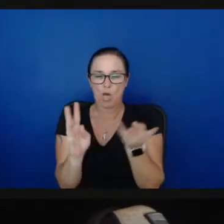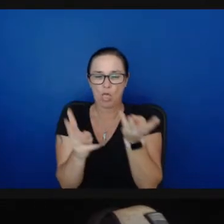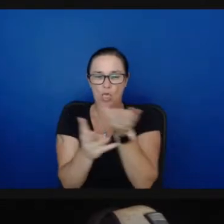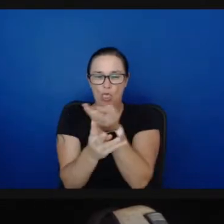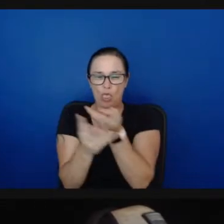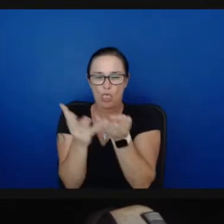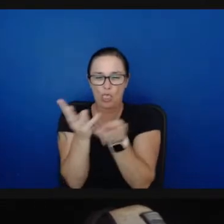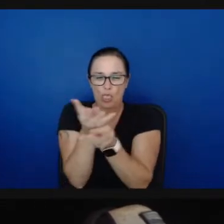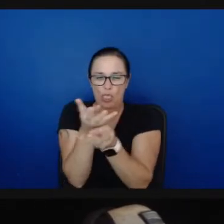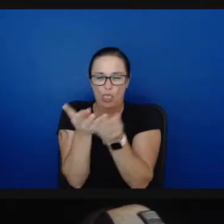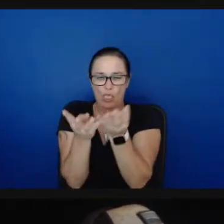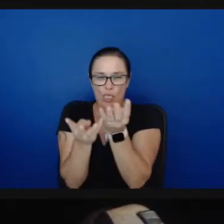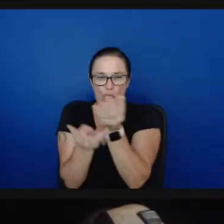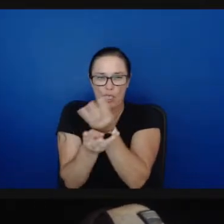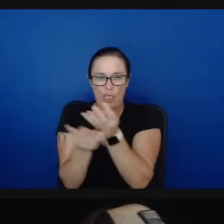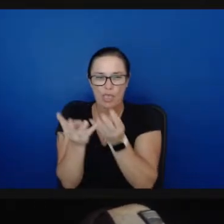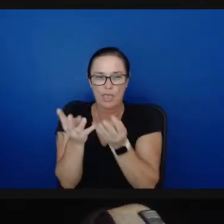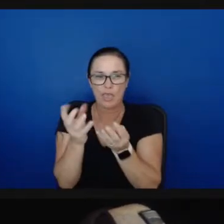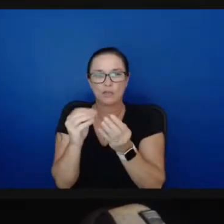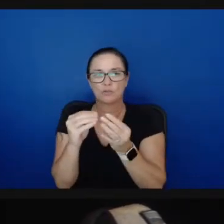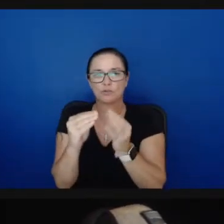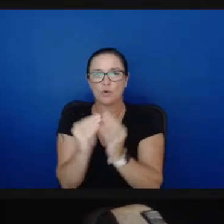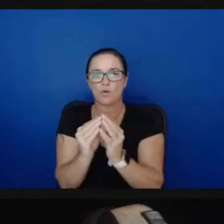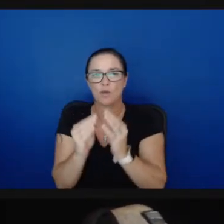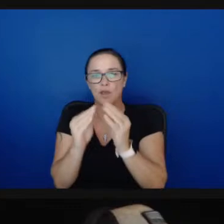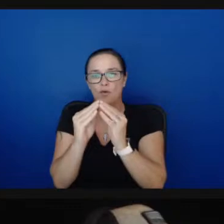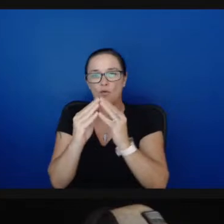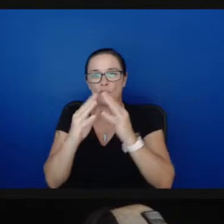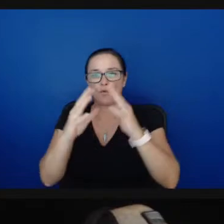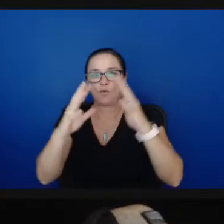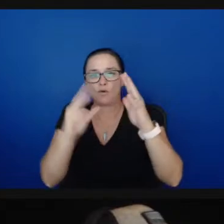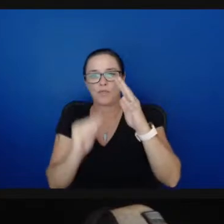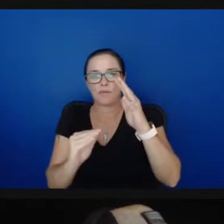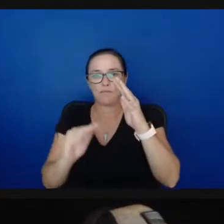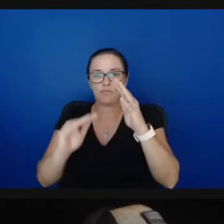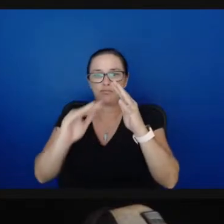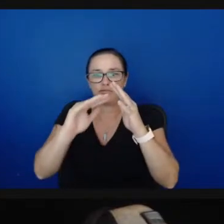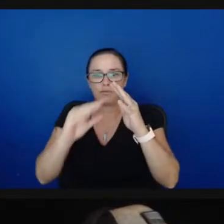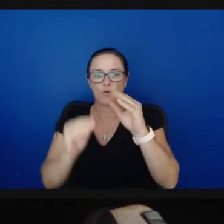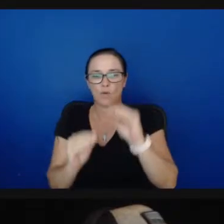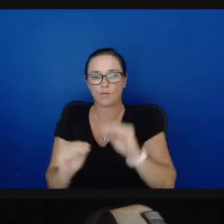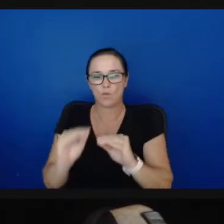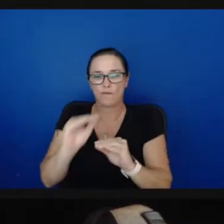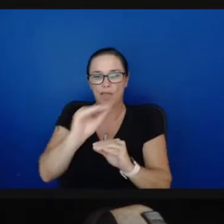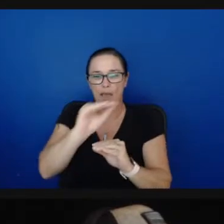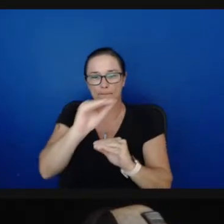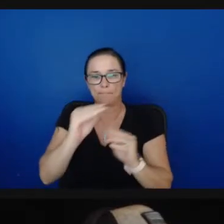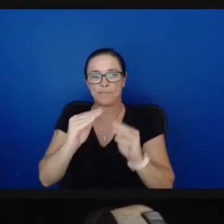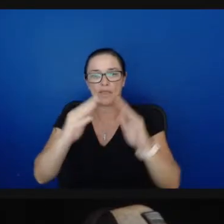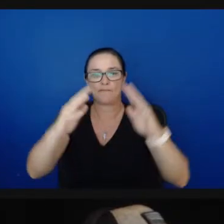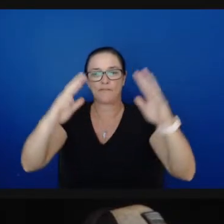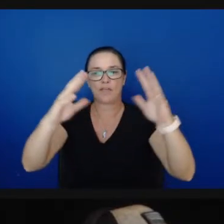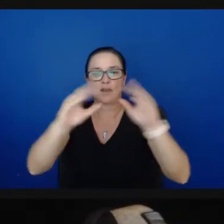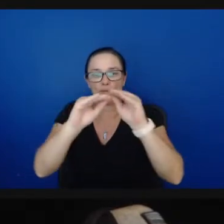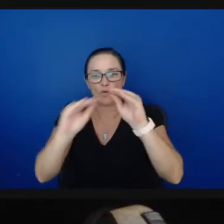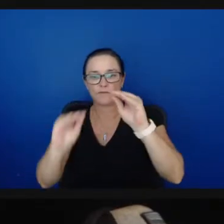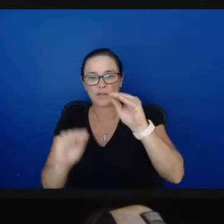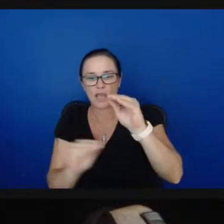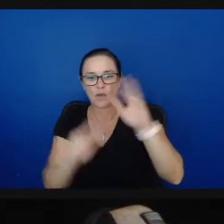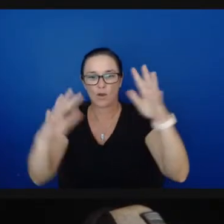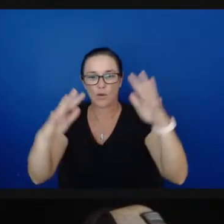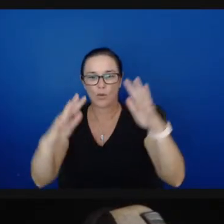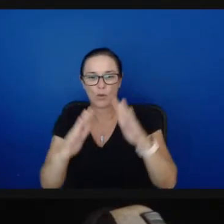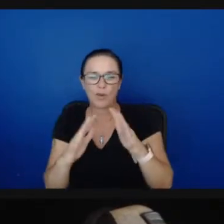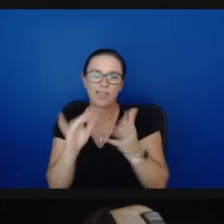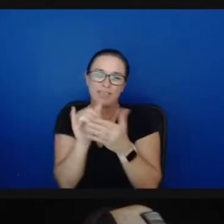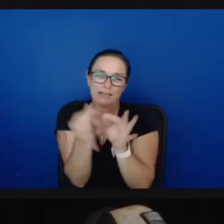comes down, the volcano deflates, and when the next one comes up, it inflates again. That's more or less simplified